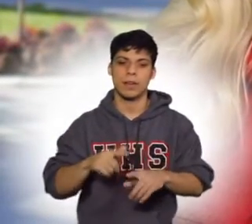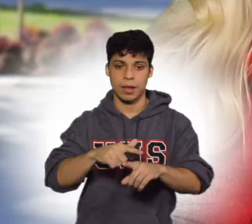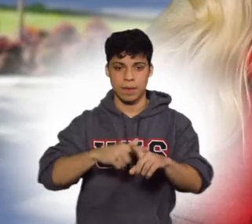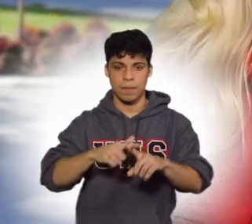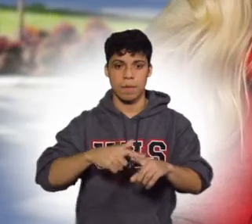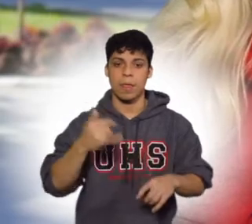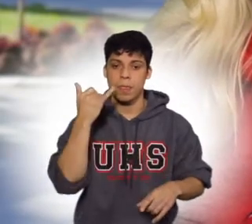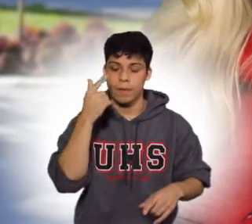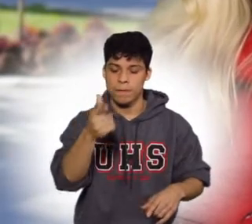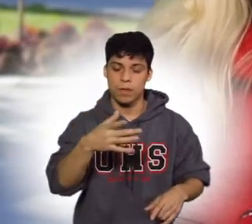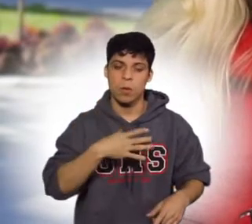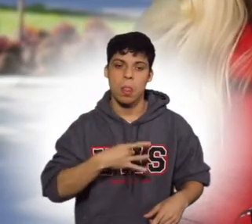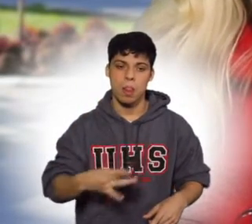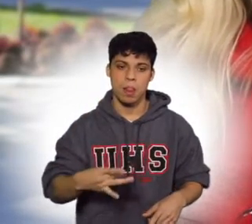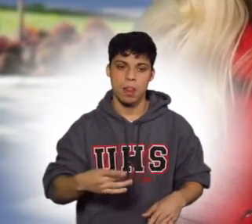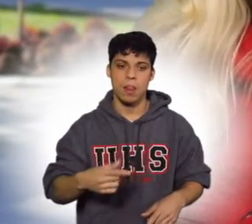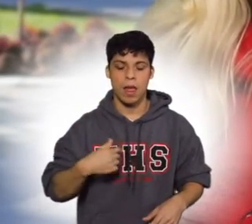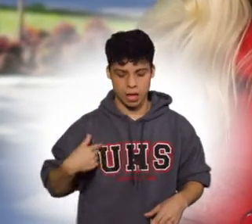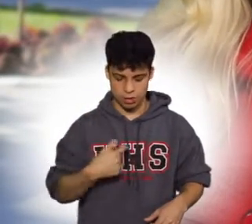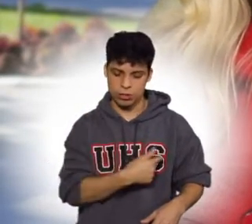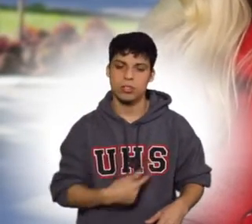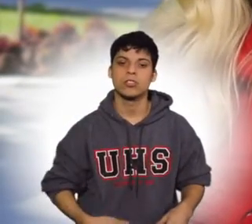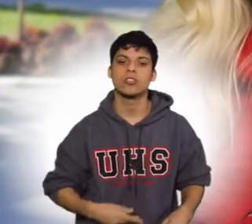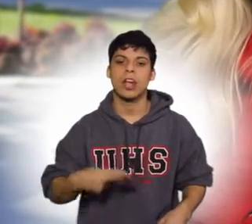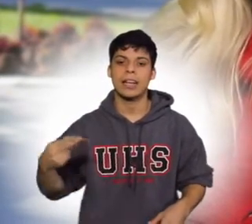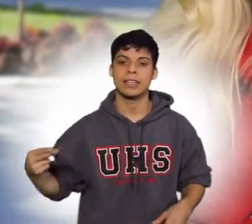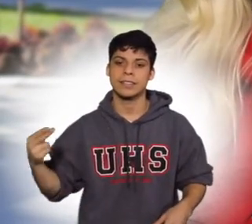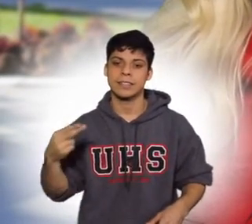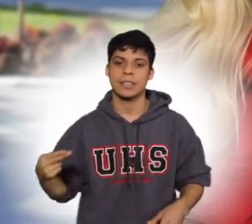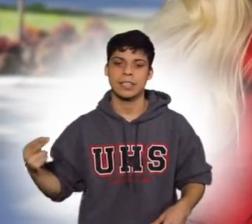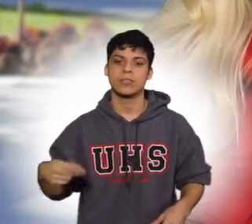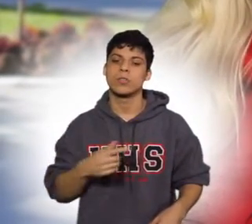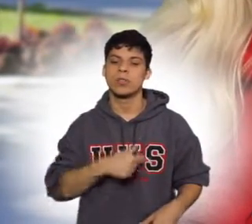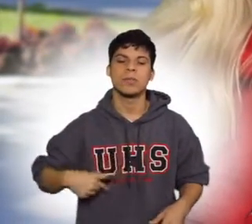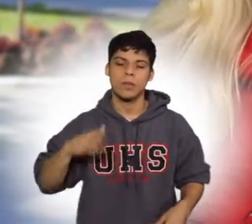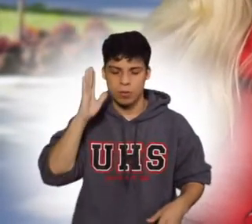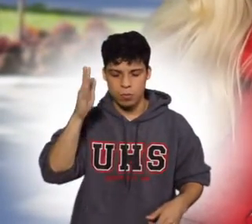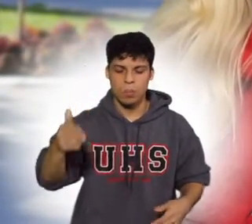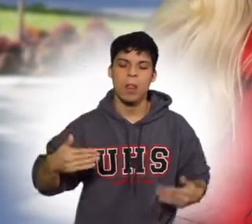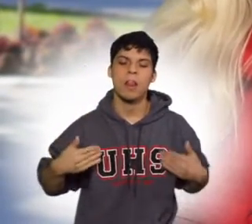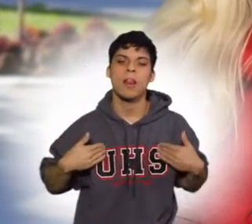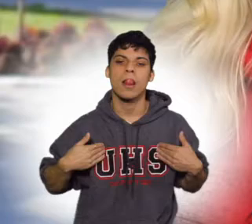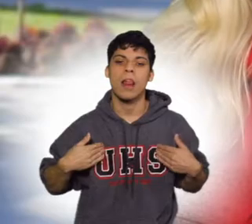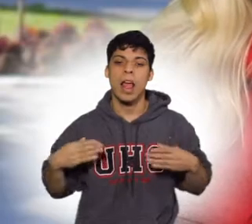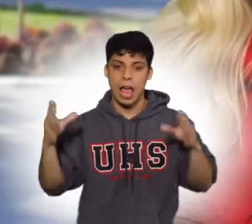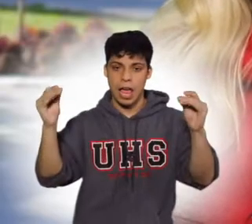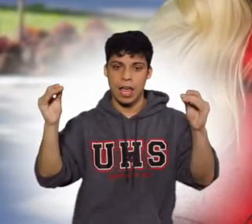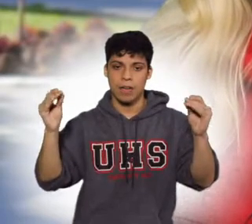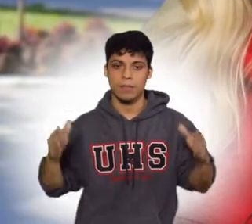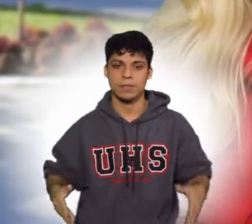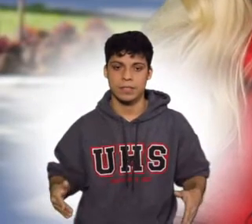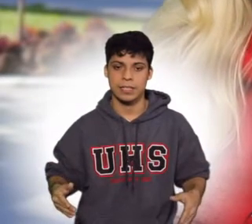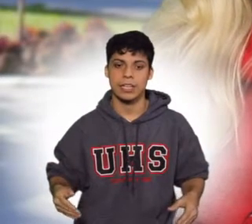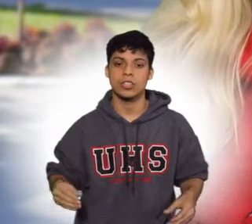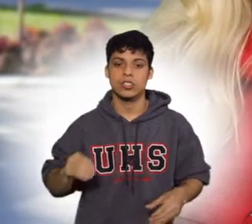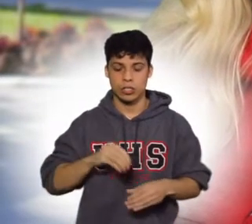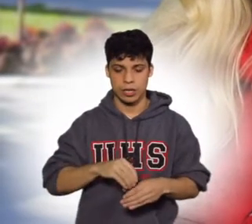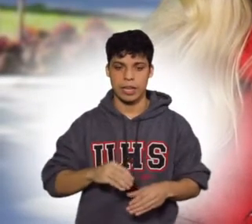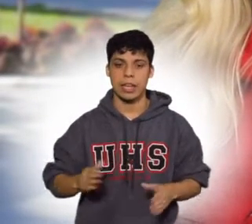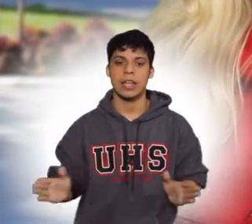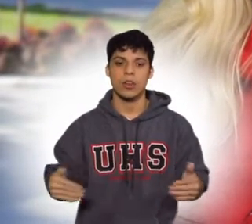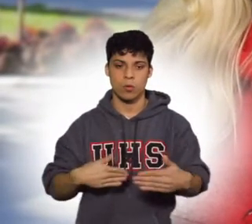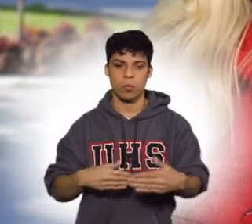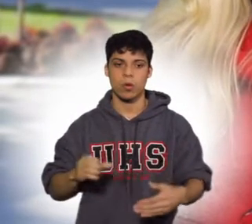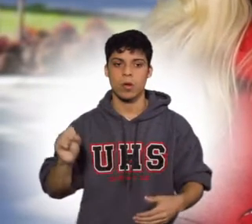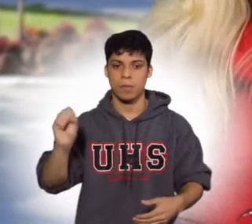interested in Chinese history, Asian American Studies instructor John Cho will present Dynasties of China with a lecture on the